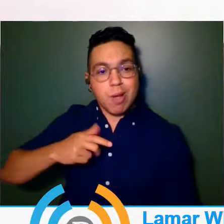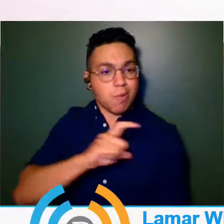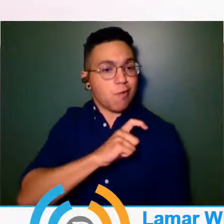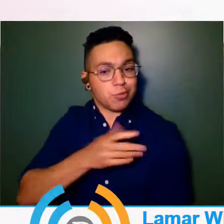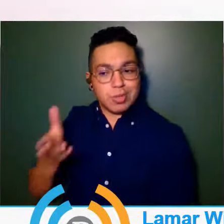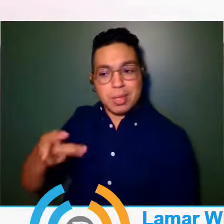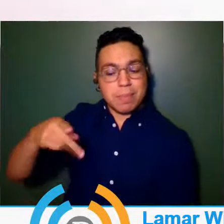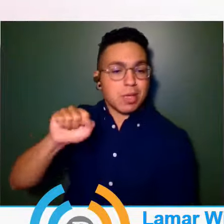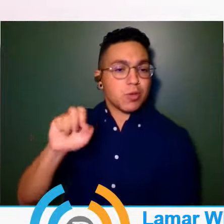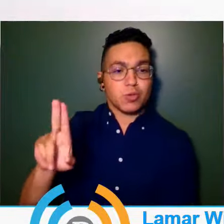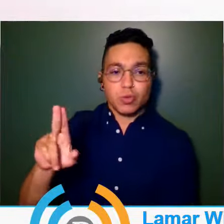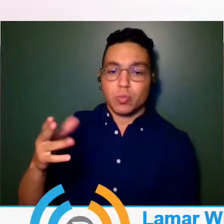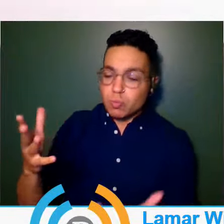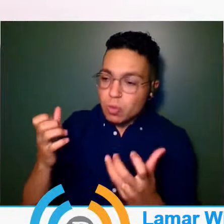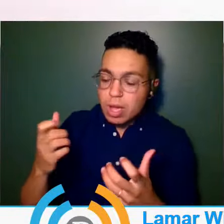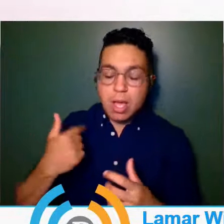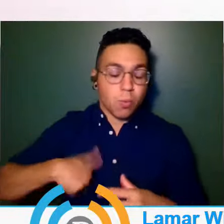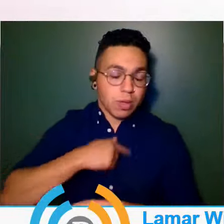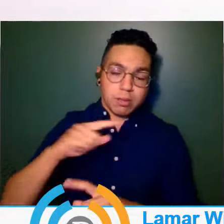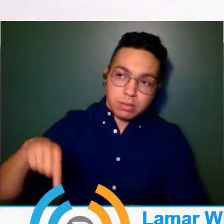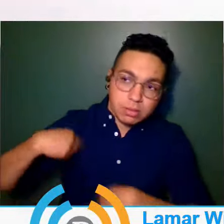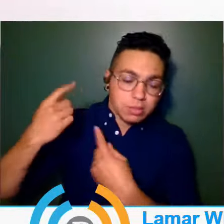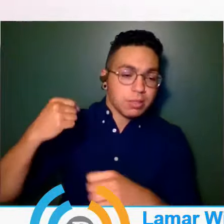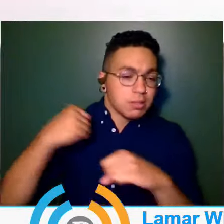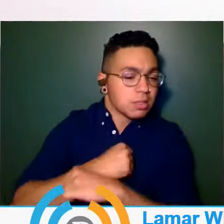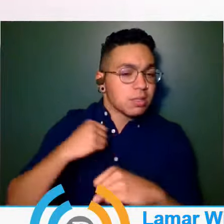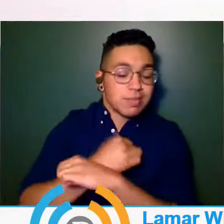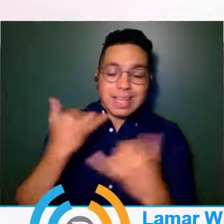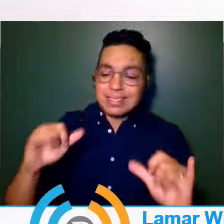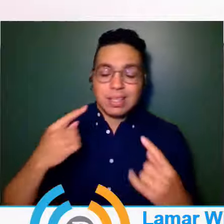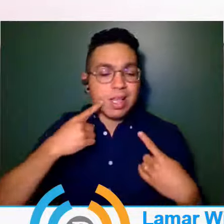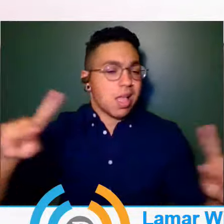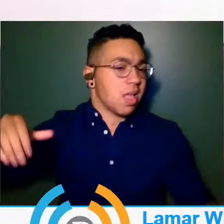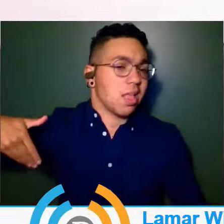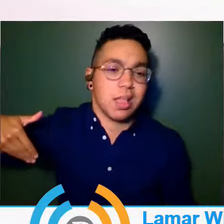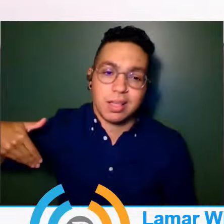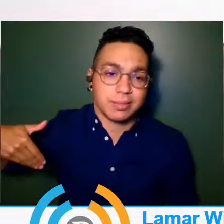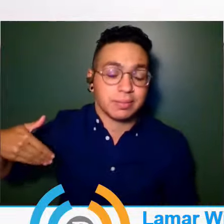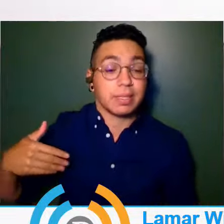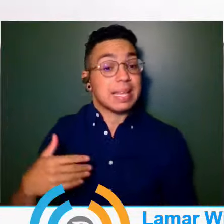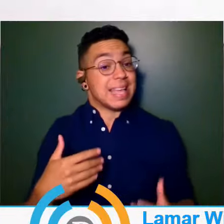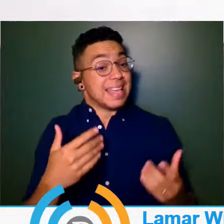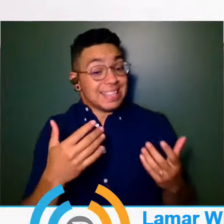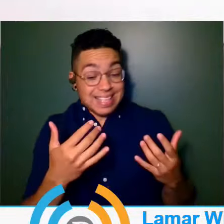and that is still not done, even though there was a person